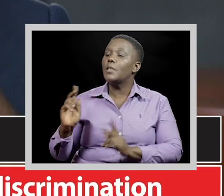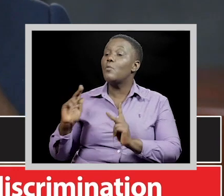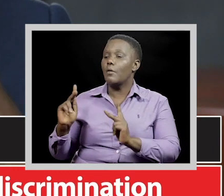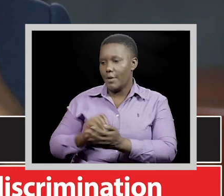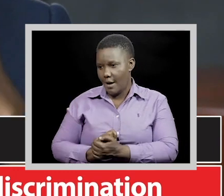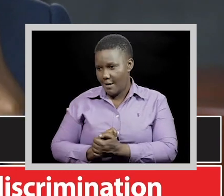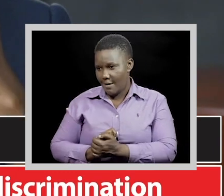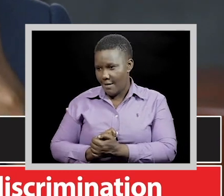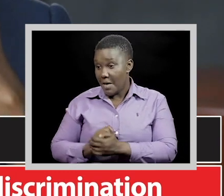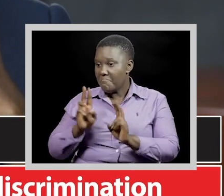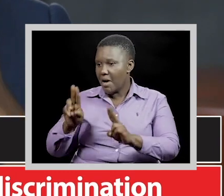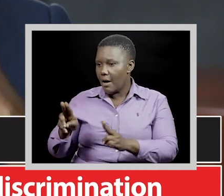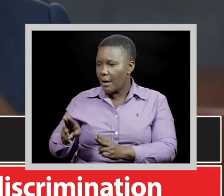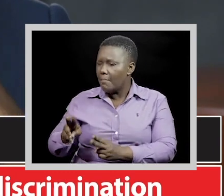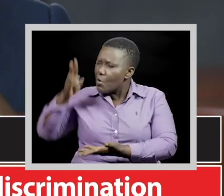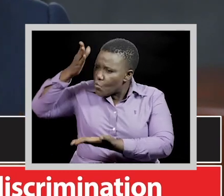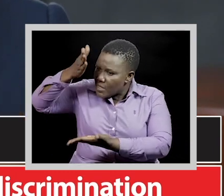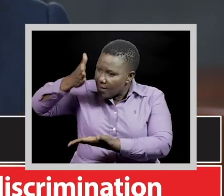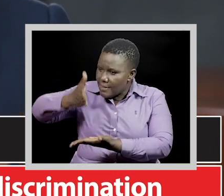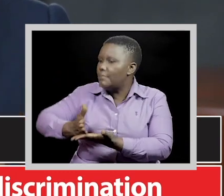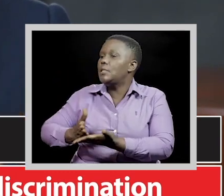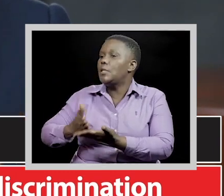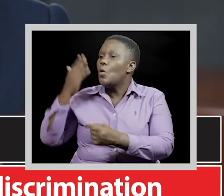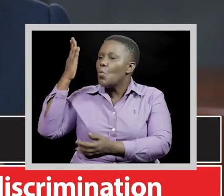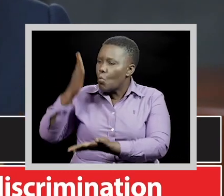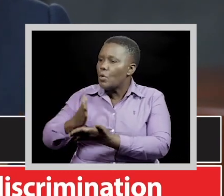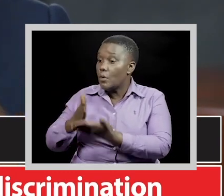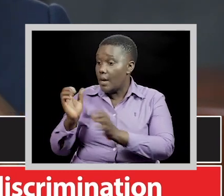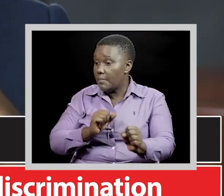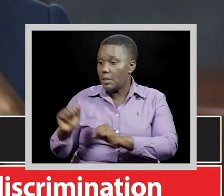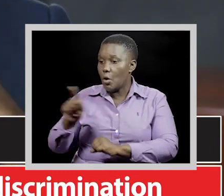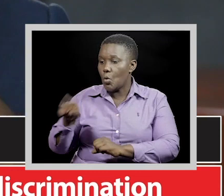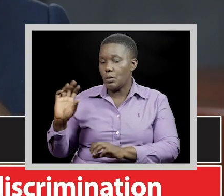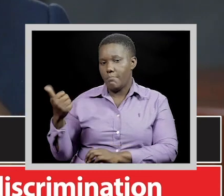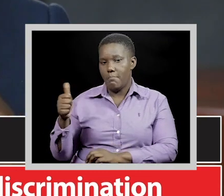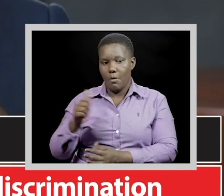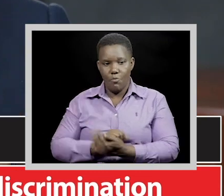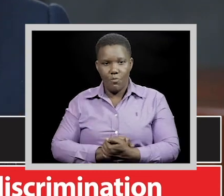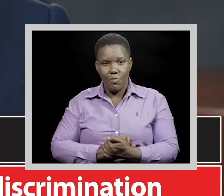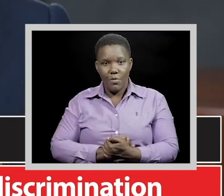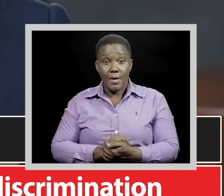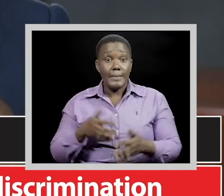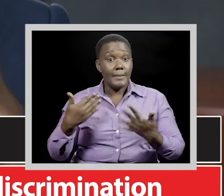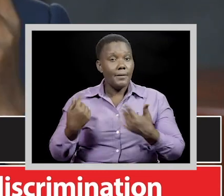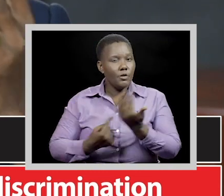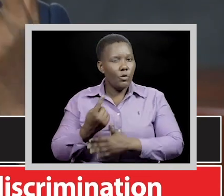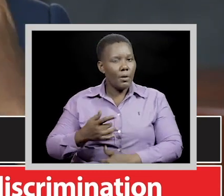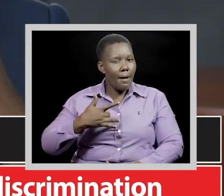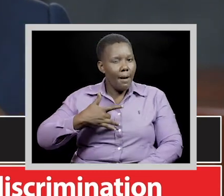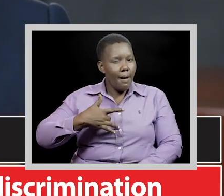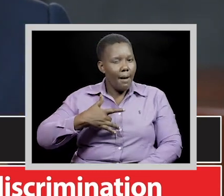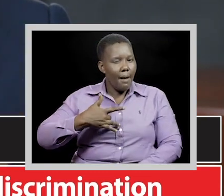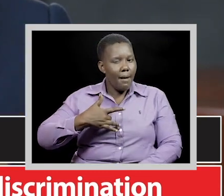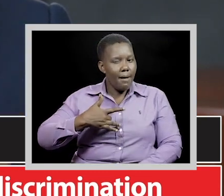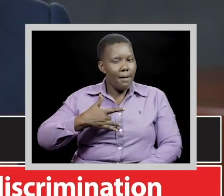offenders who are not yet proven guilty by any court. Therefore, if a